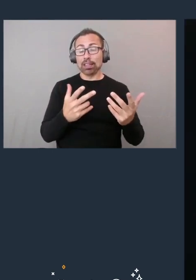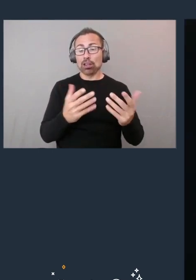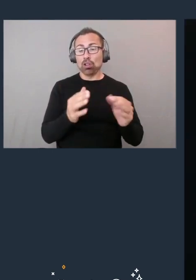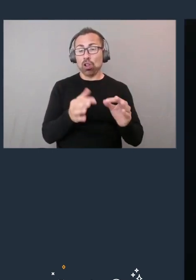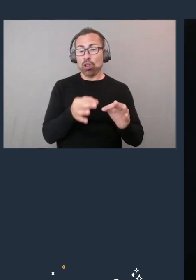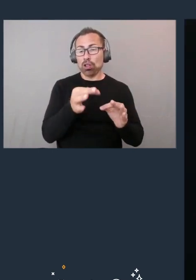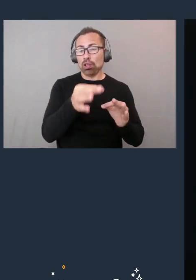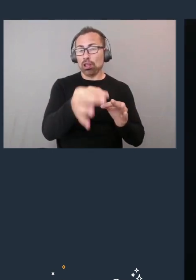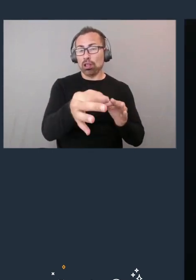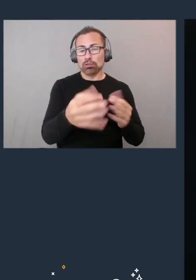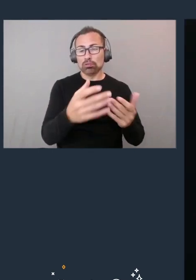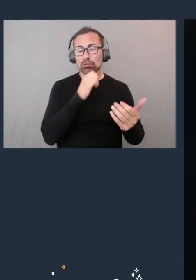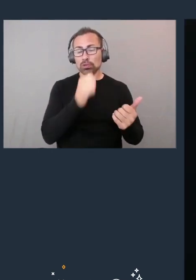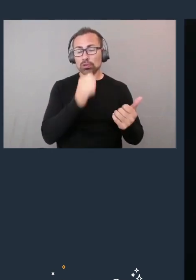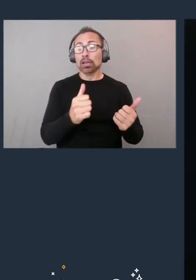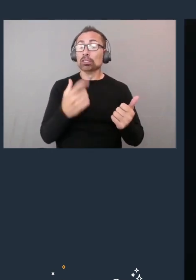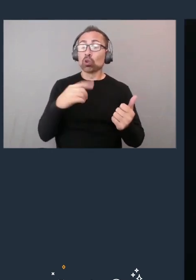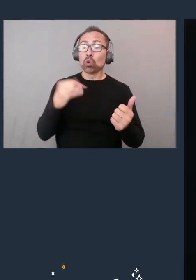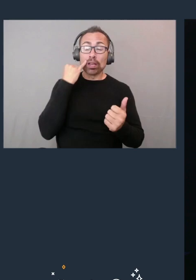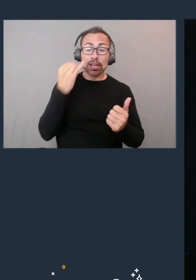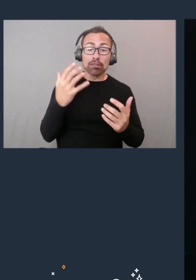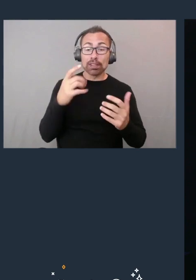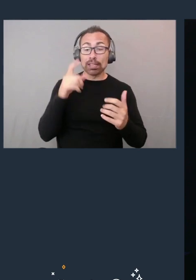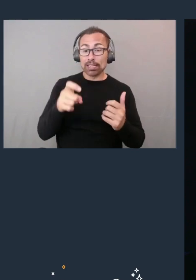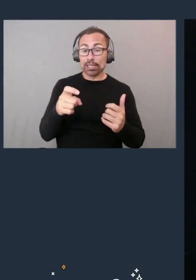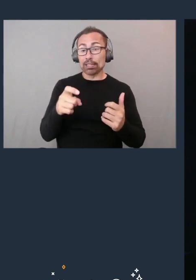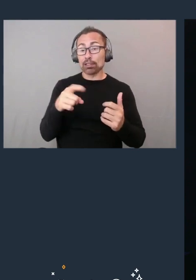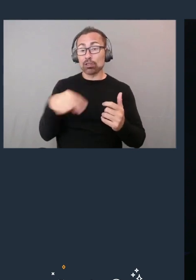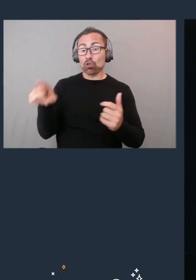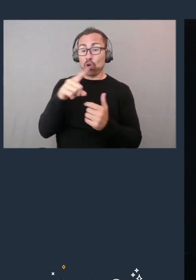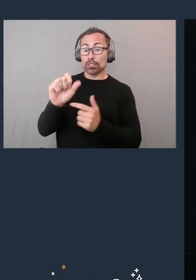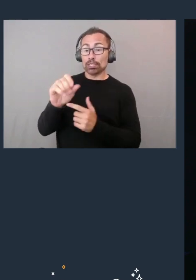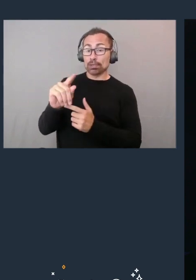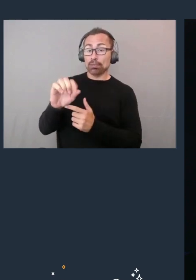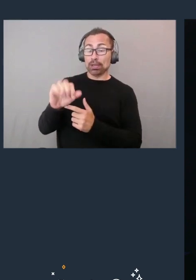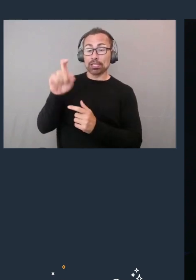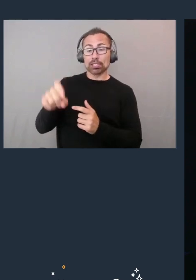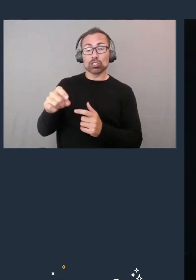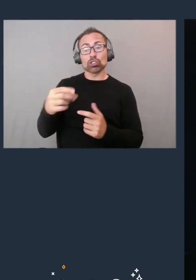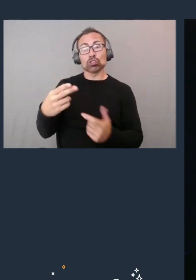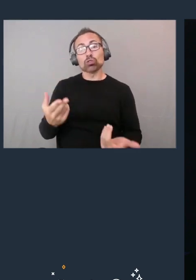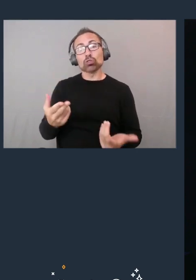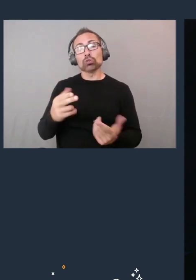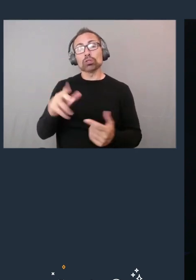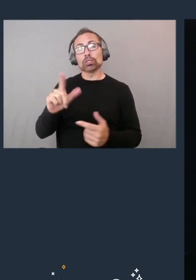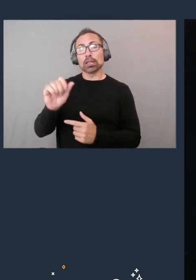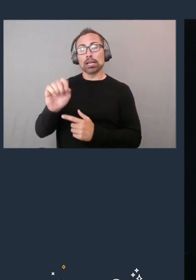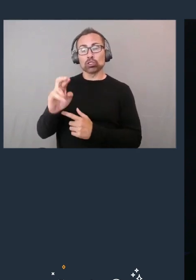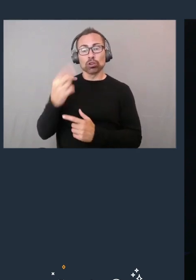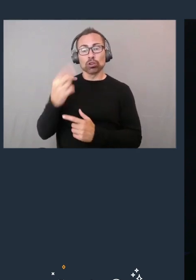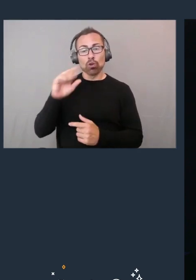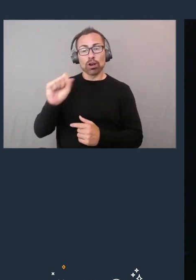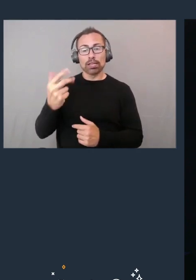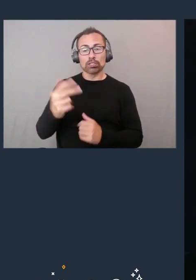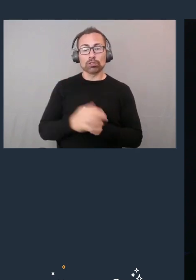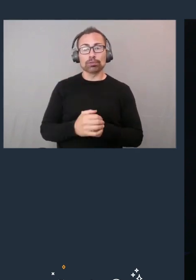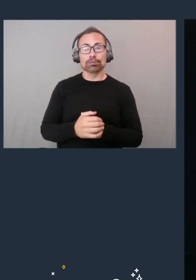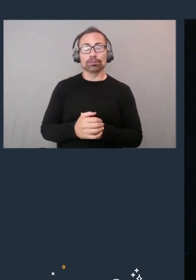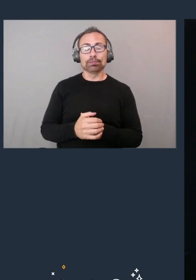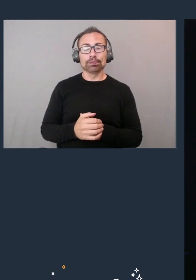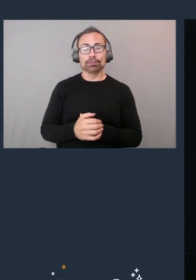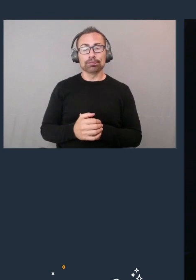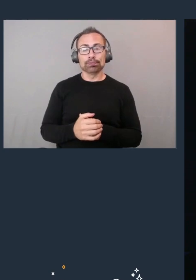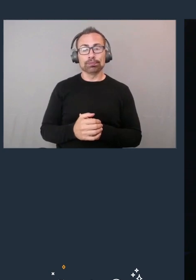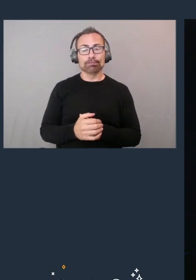system. So if customers need those semantics, they should use Lustre, FSx for Lustre with Amazon S3. And what is the throughput that you